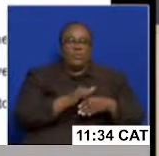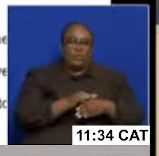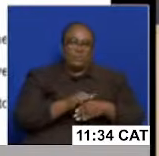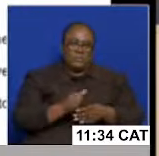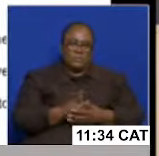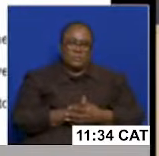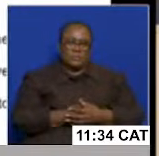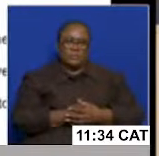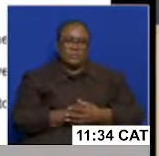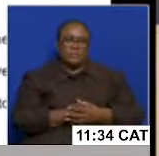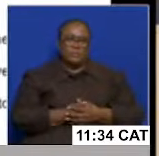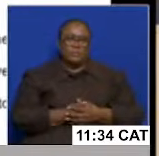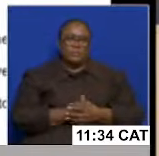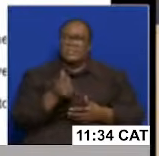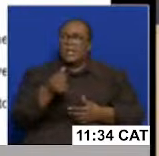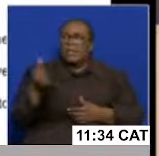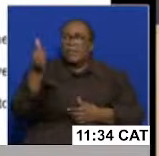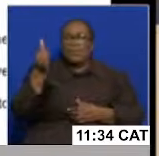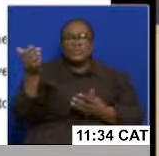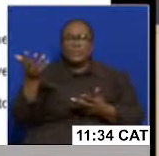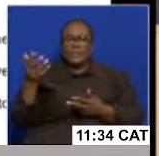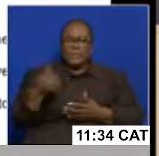boss?